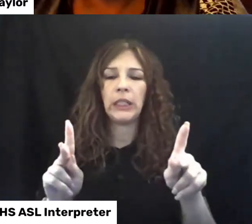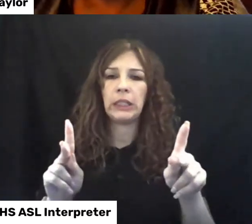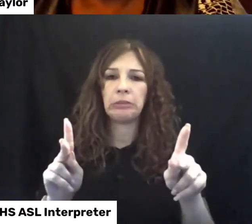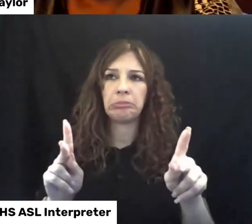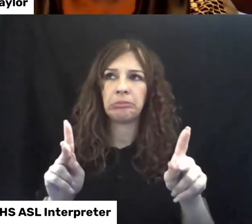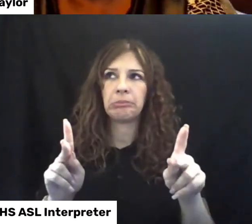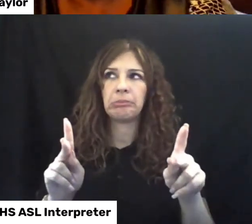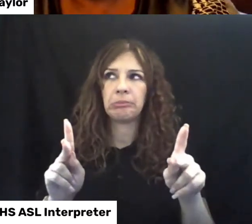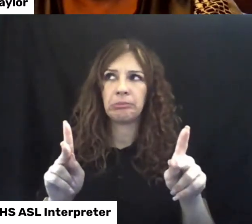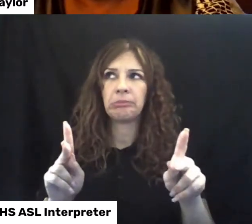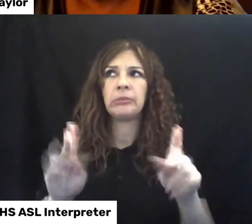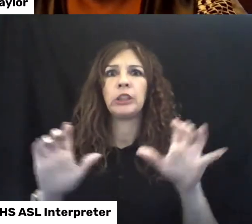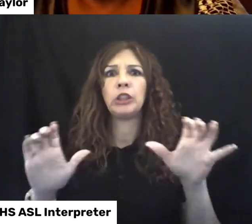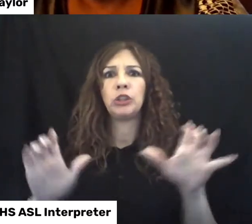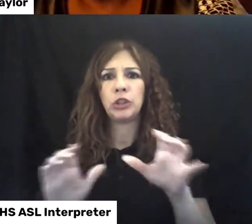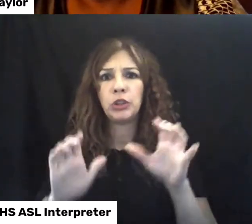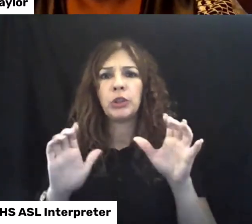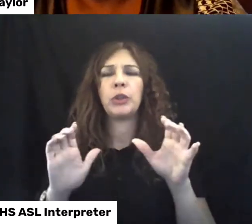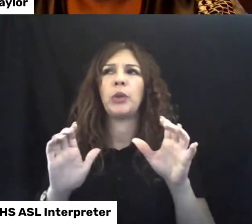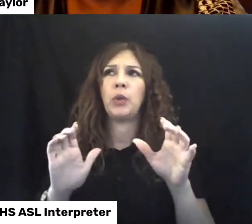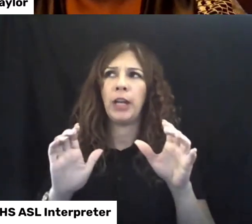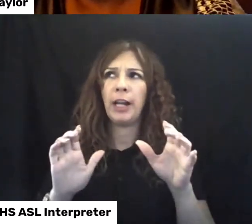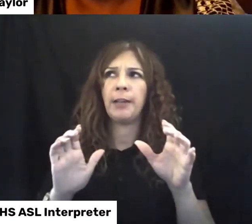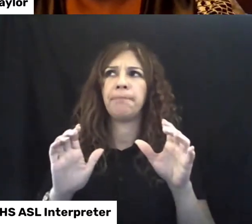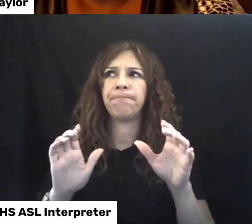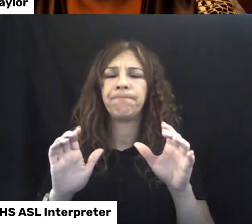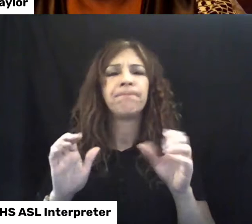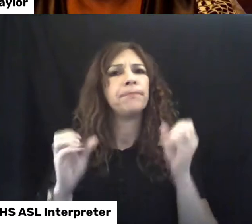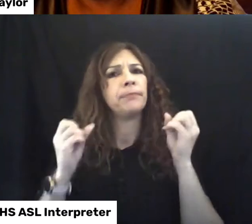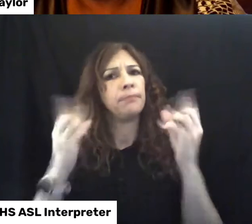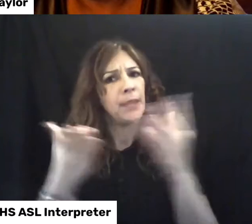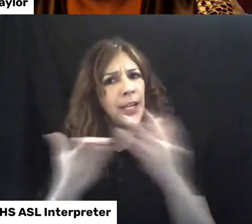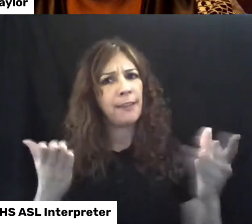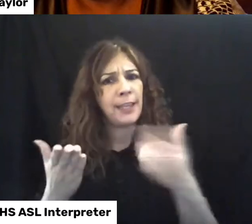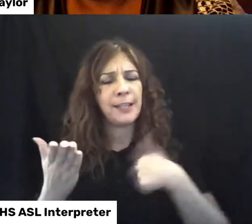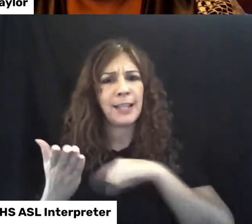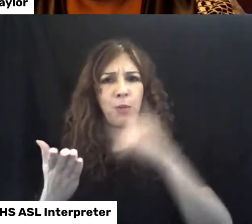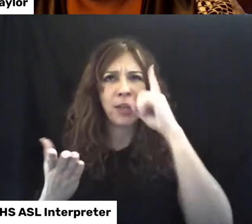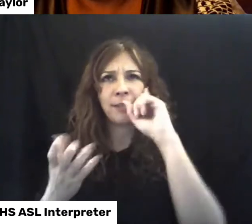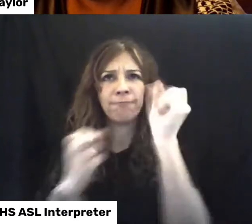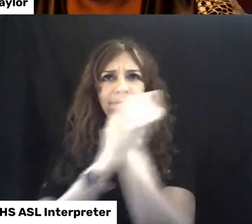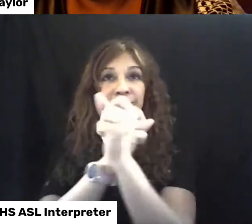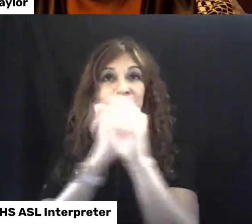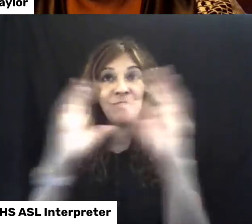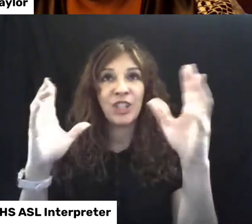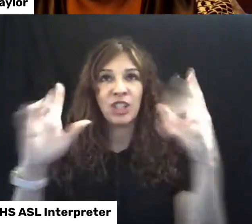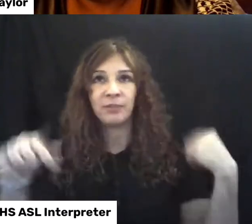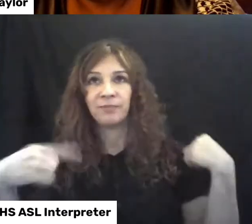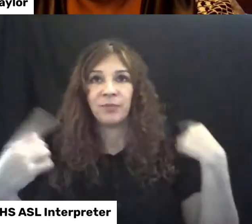to do so many of the things that we've envisioned over the course of time.